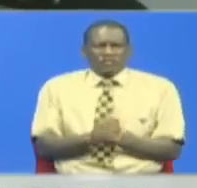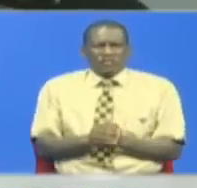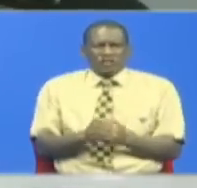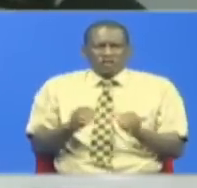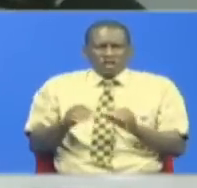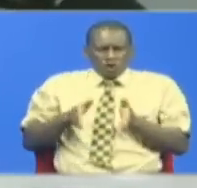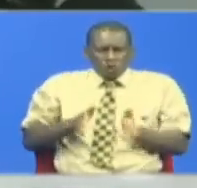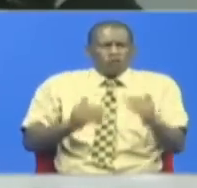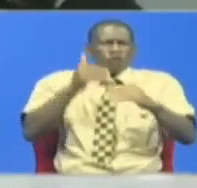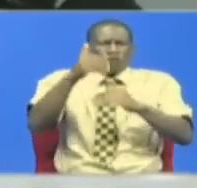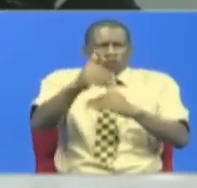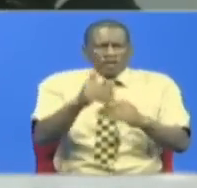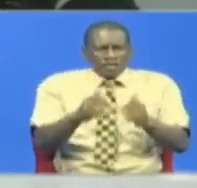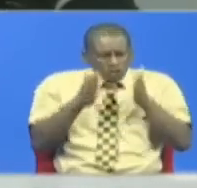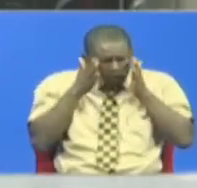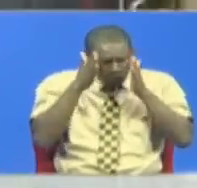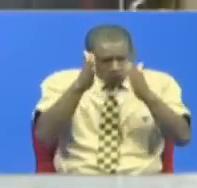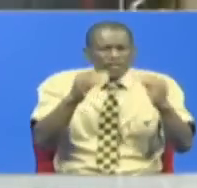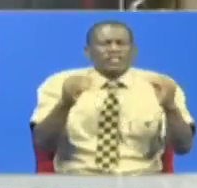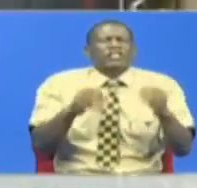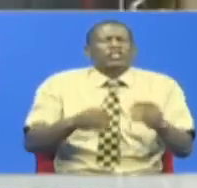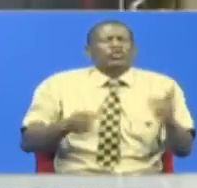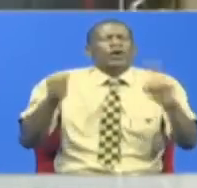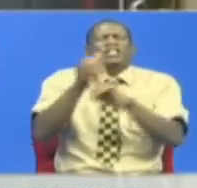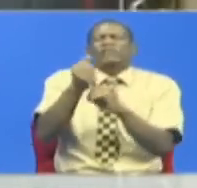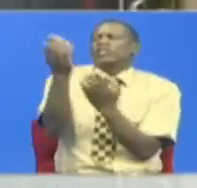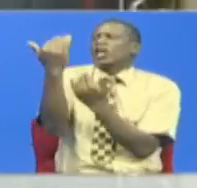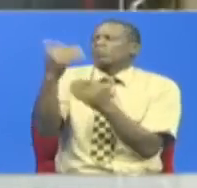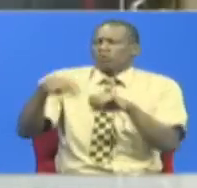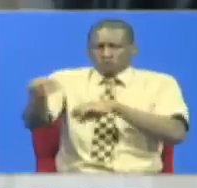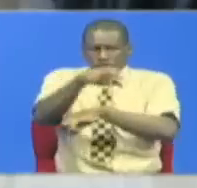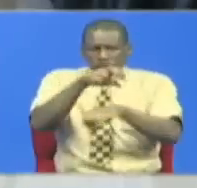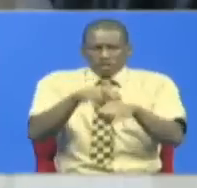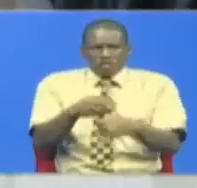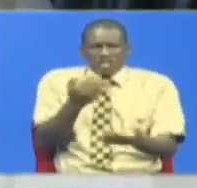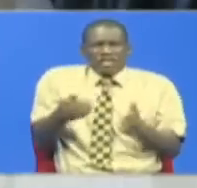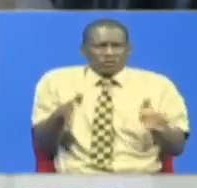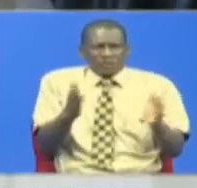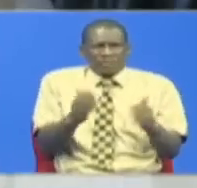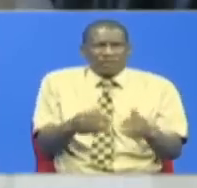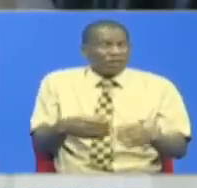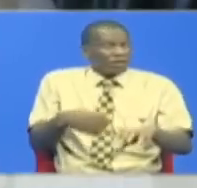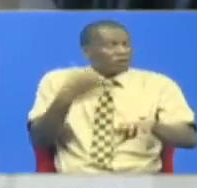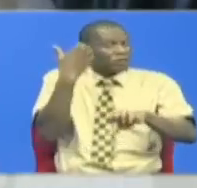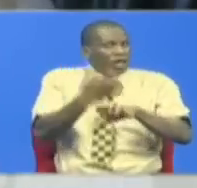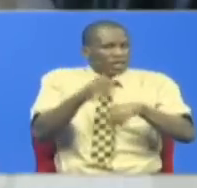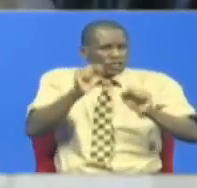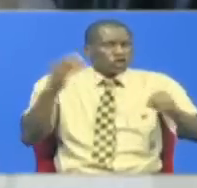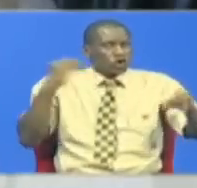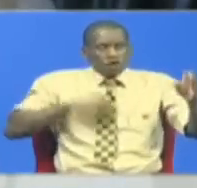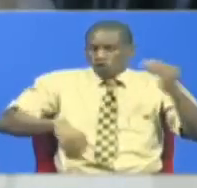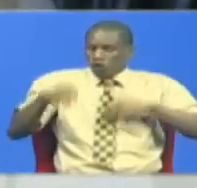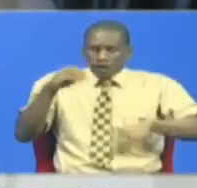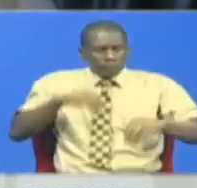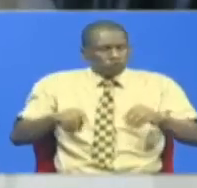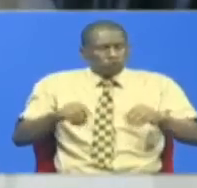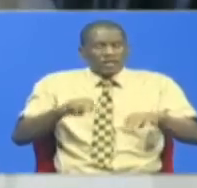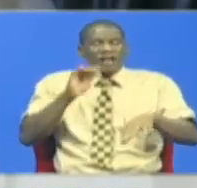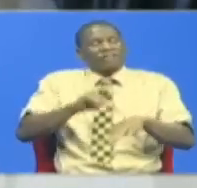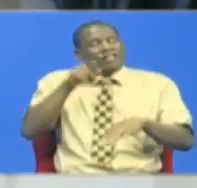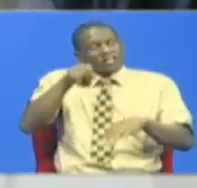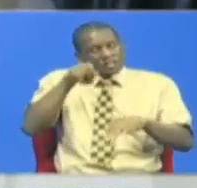forward, he is keen to meet the expectations of the nation, come what may. It's difficult. Corruption fights back, and